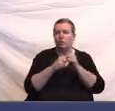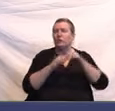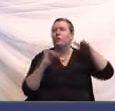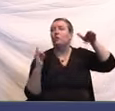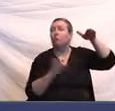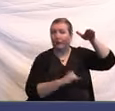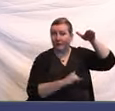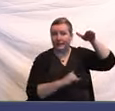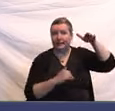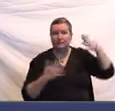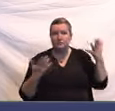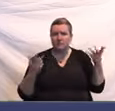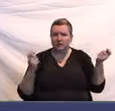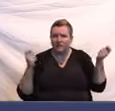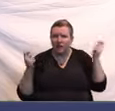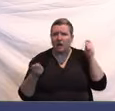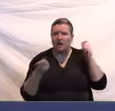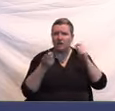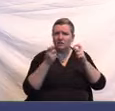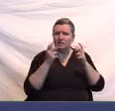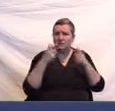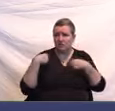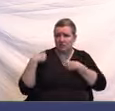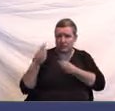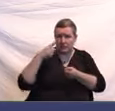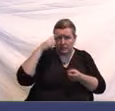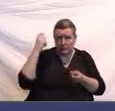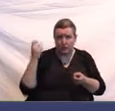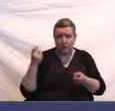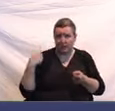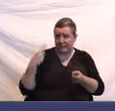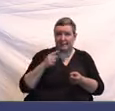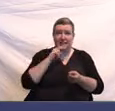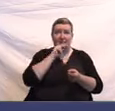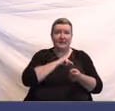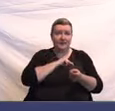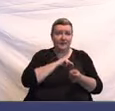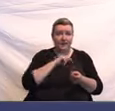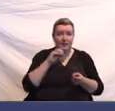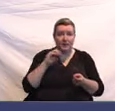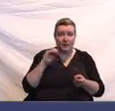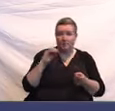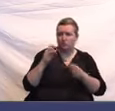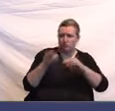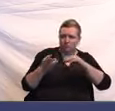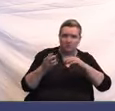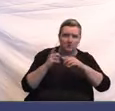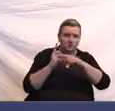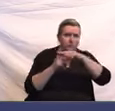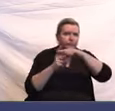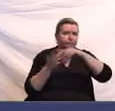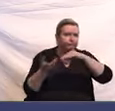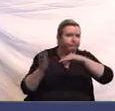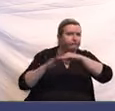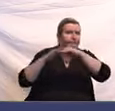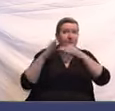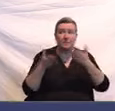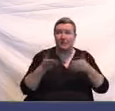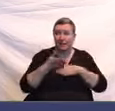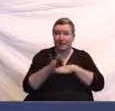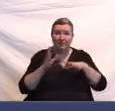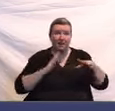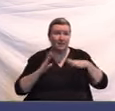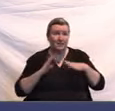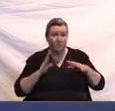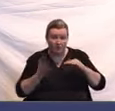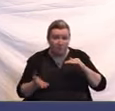summer. COVID cases are rising since Thanksgiving. It may rise again after the December holidays. At the same time, more students